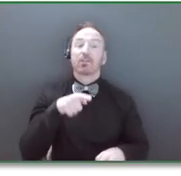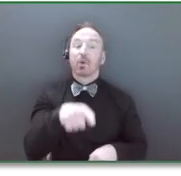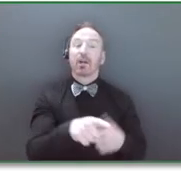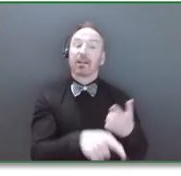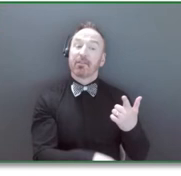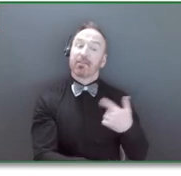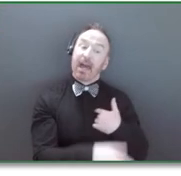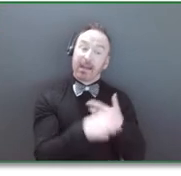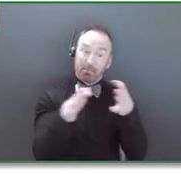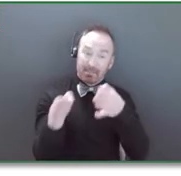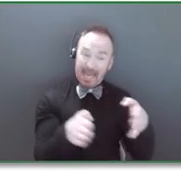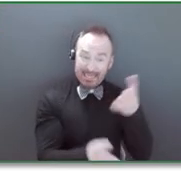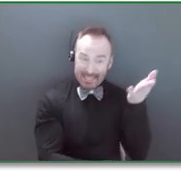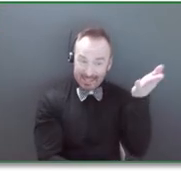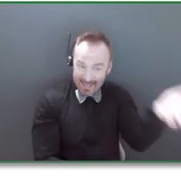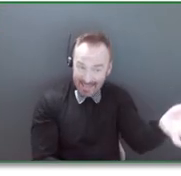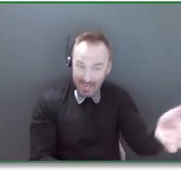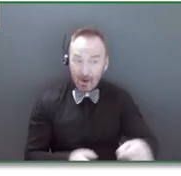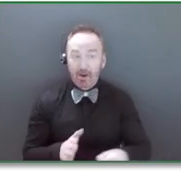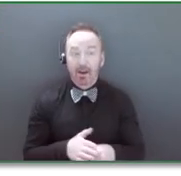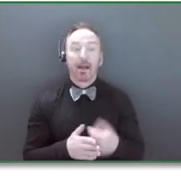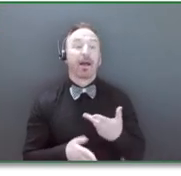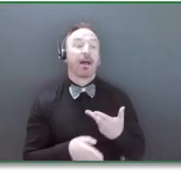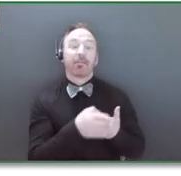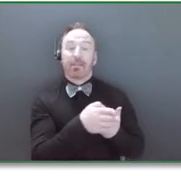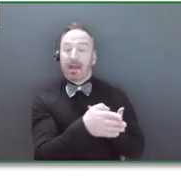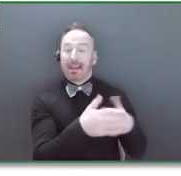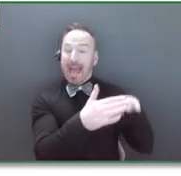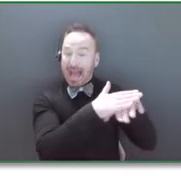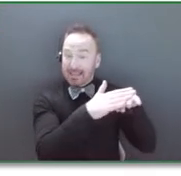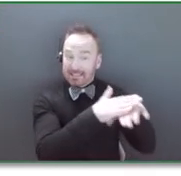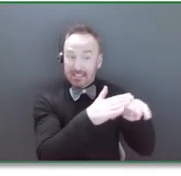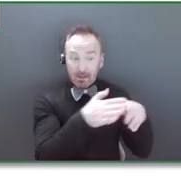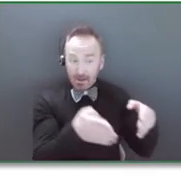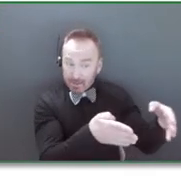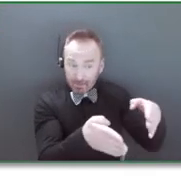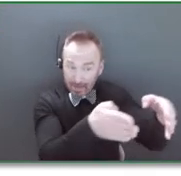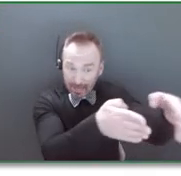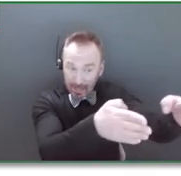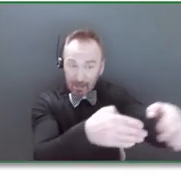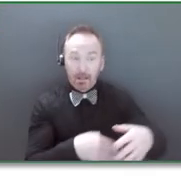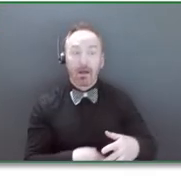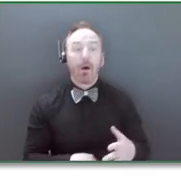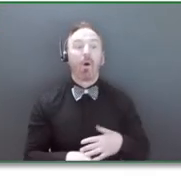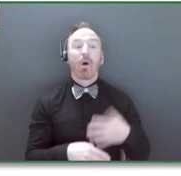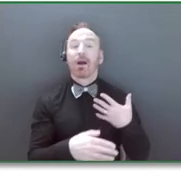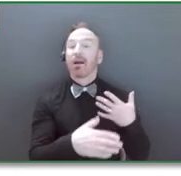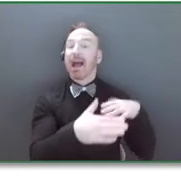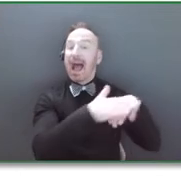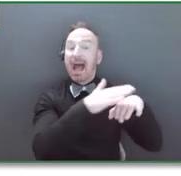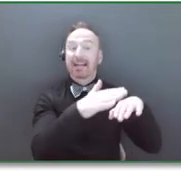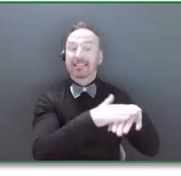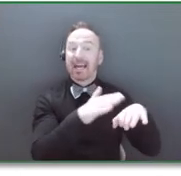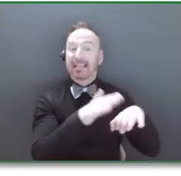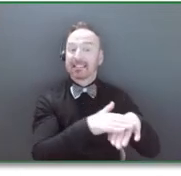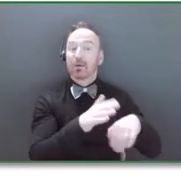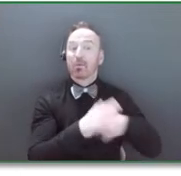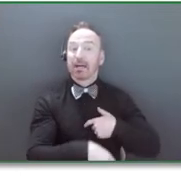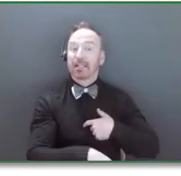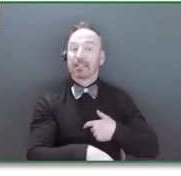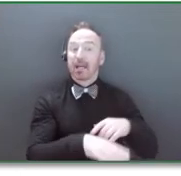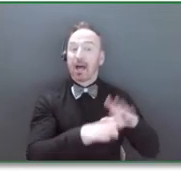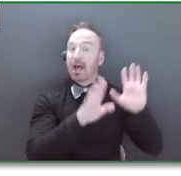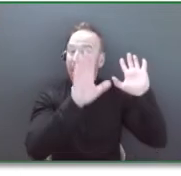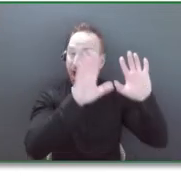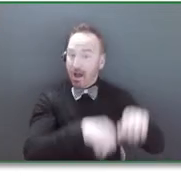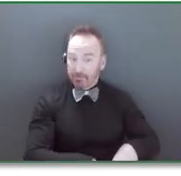maintenance, and redevelopment. It was particularly important in this process for internal stakeholders to sit and listen and not to